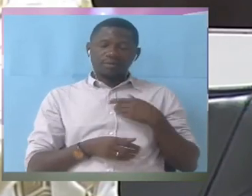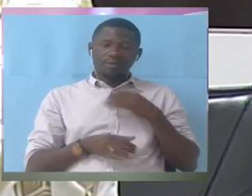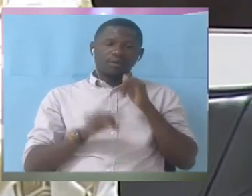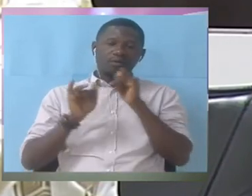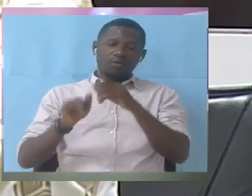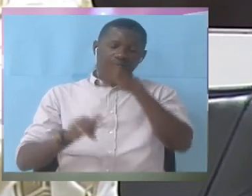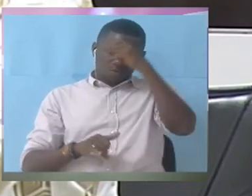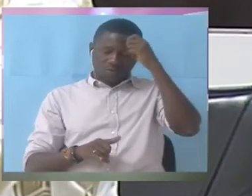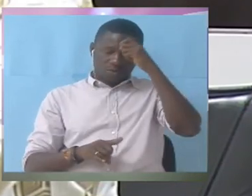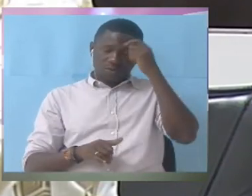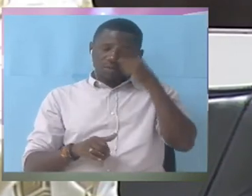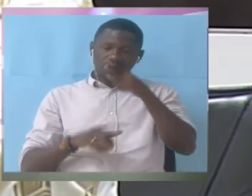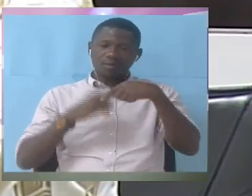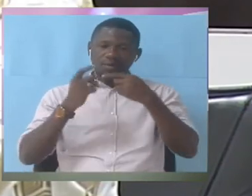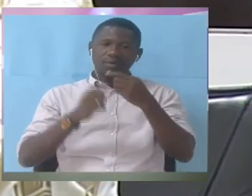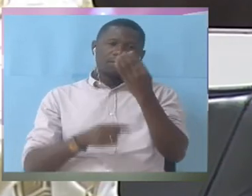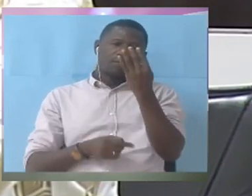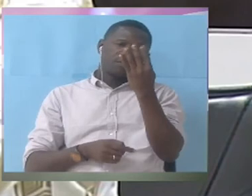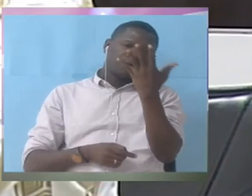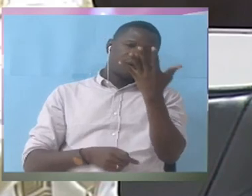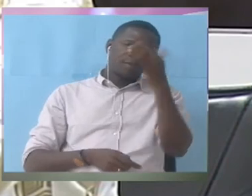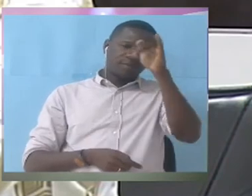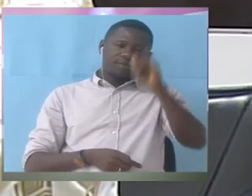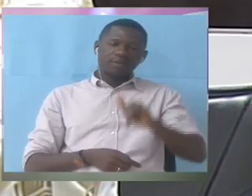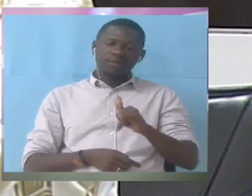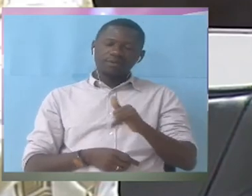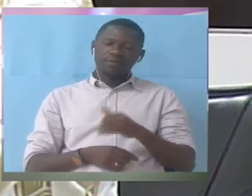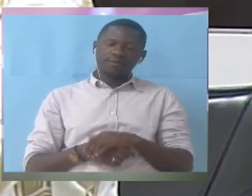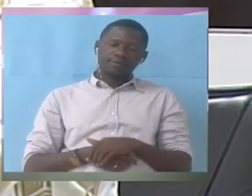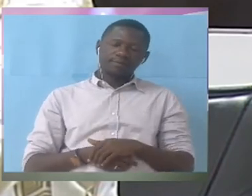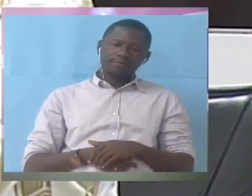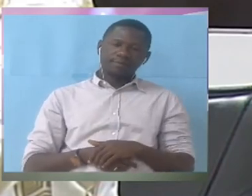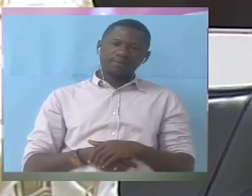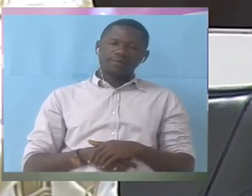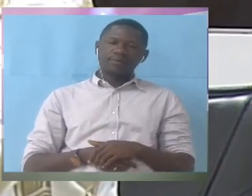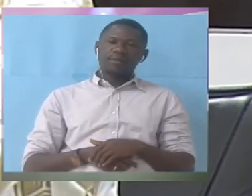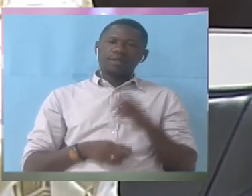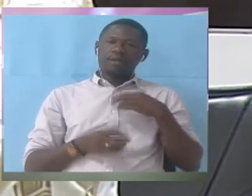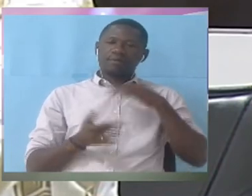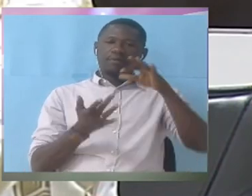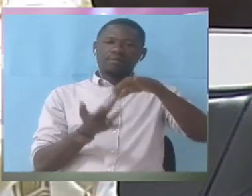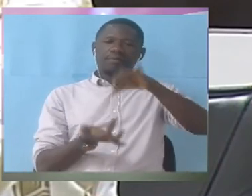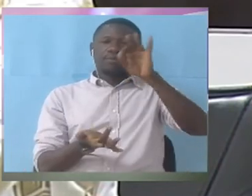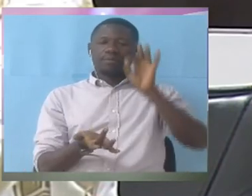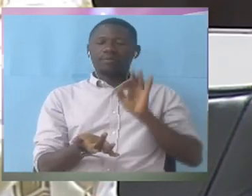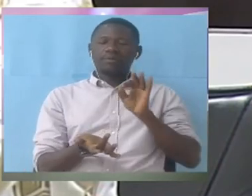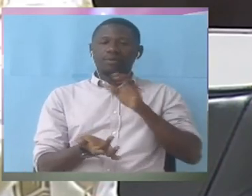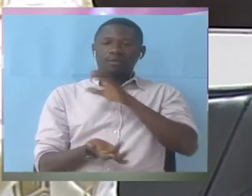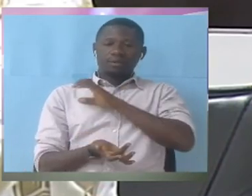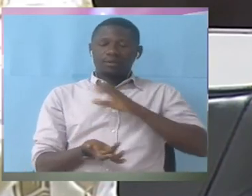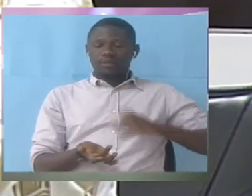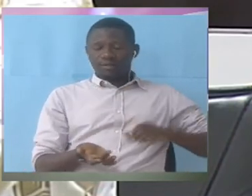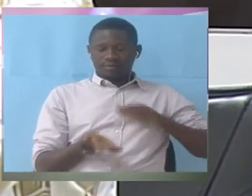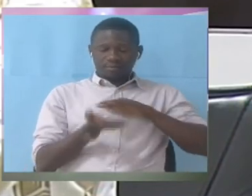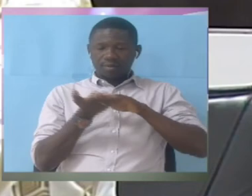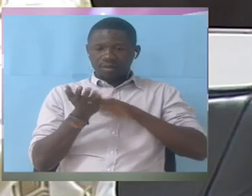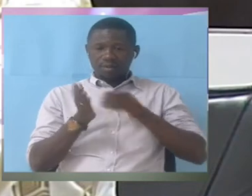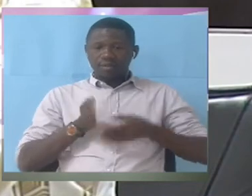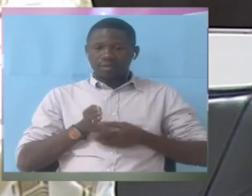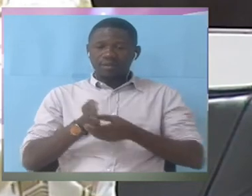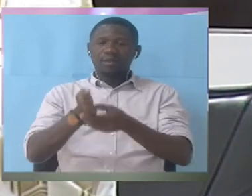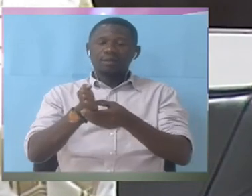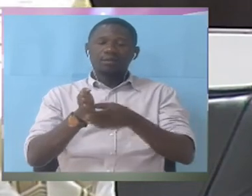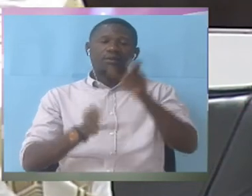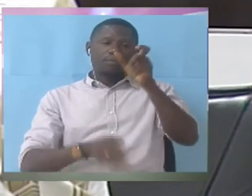about 4 or 5 years. Nekana ci diir ñeneen ba juroomi at. Then I was appointed chief medical director. Ci lañ ma dal di def nak